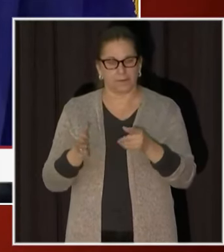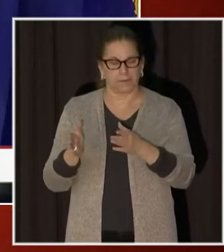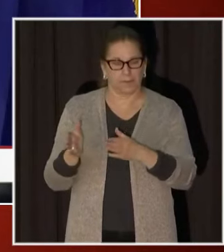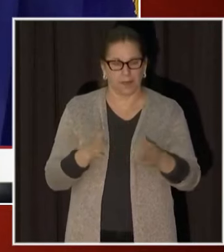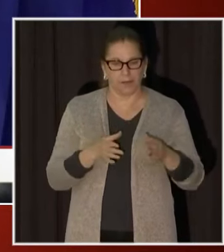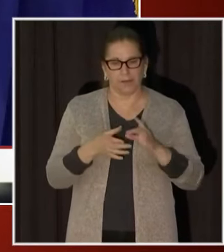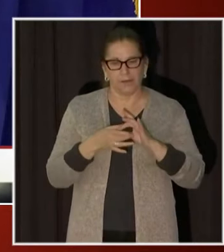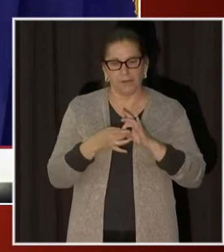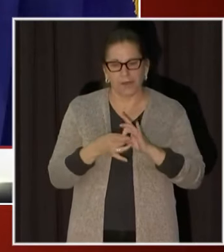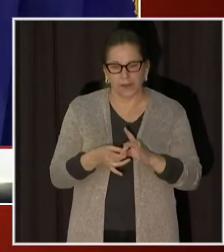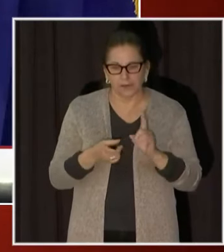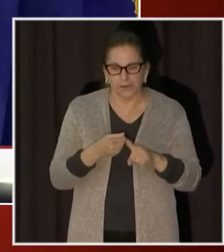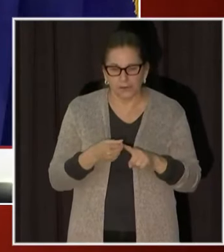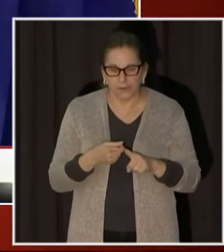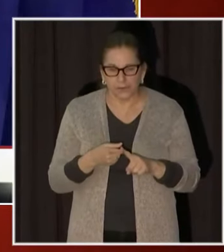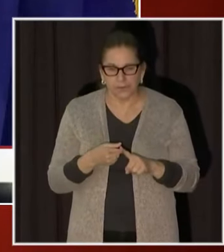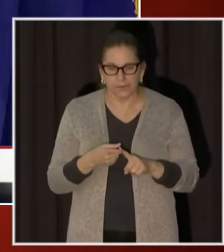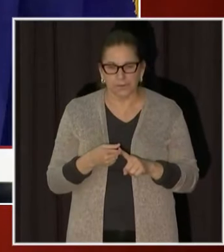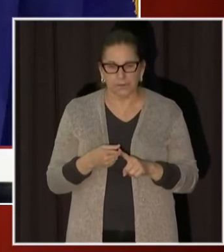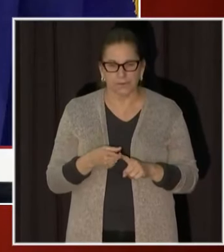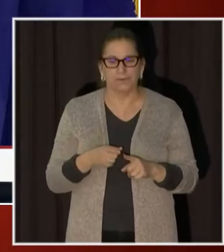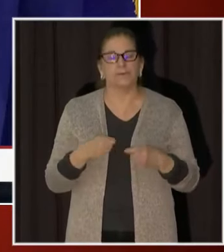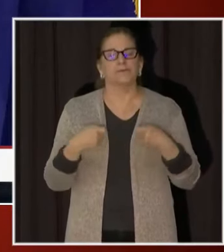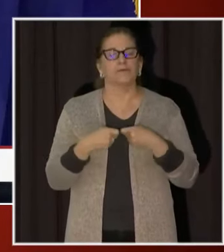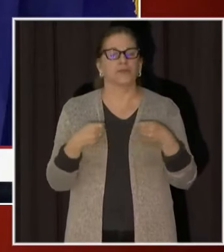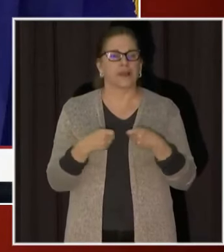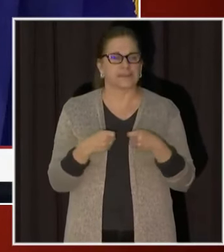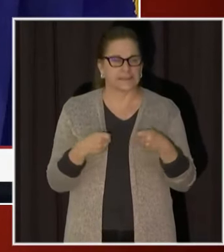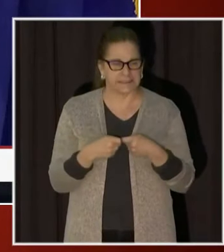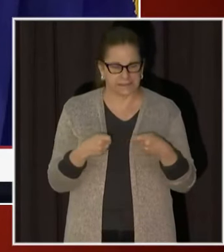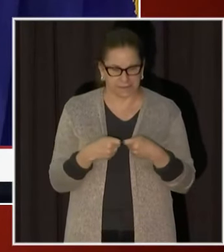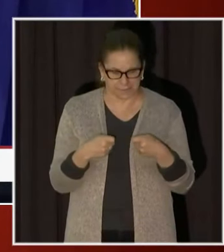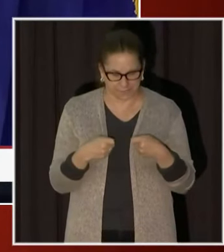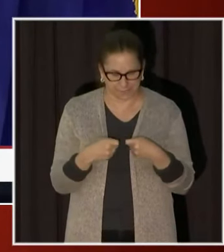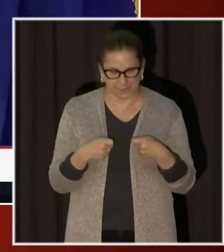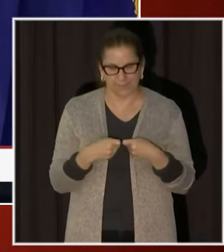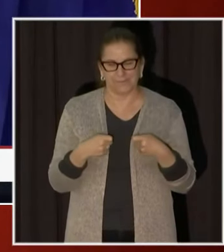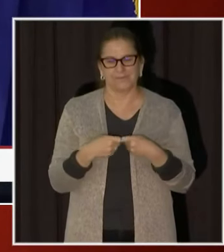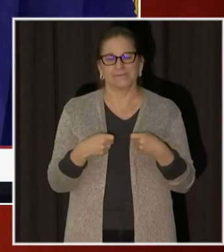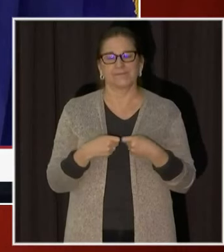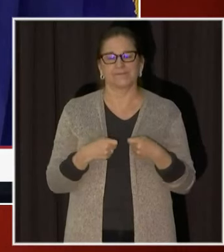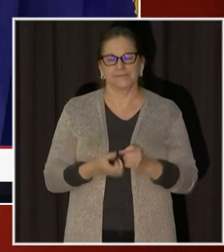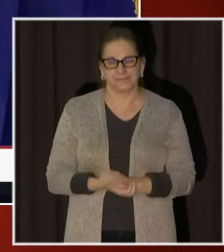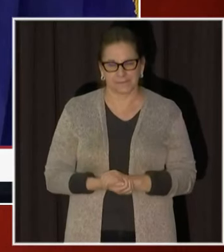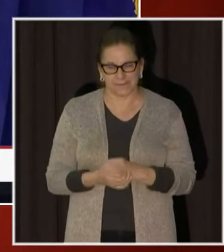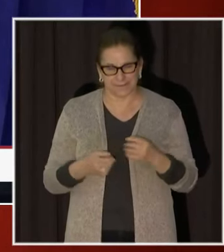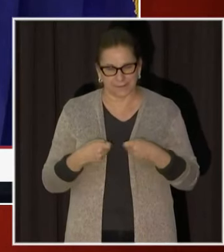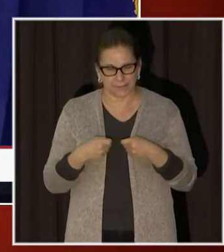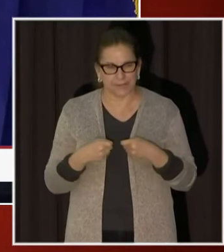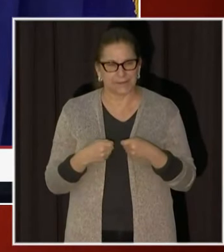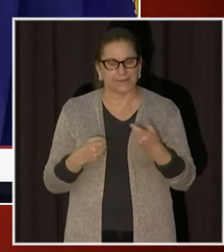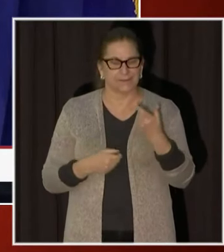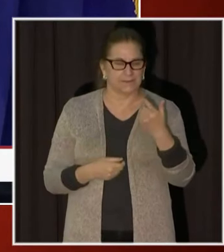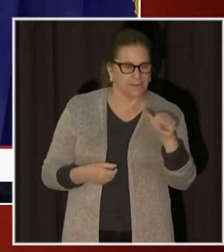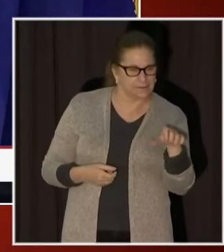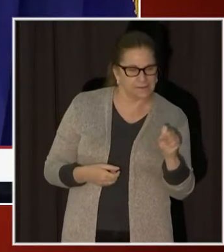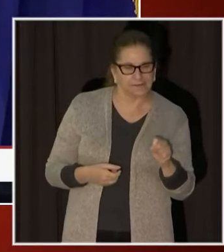noticed an emergency regarding elections and in particular ballot access and that's been merged into this